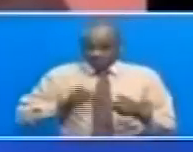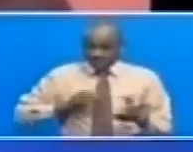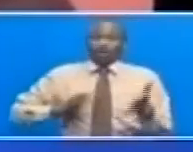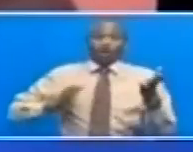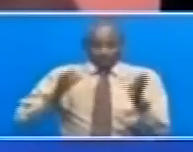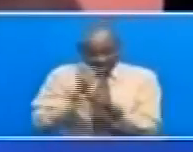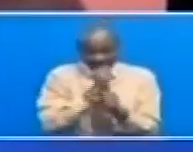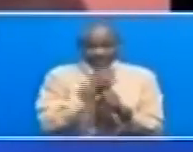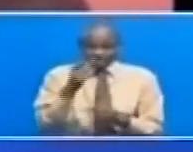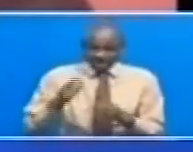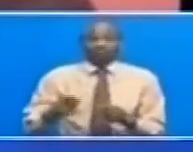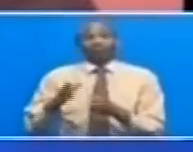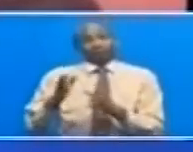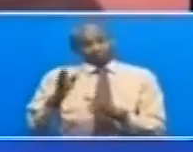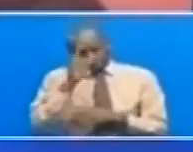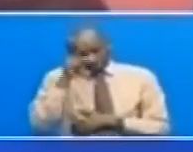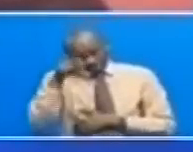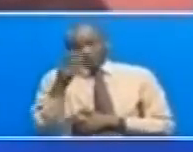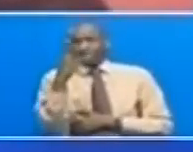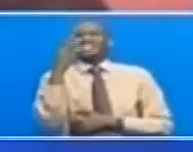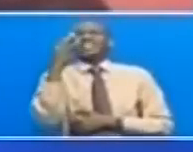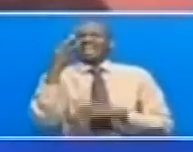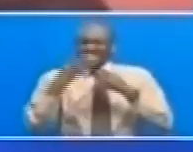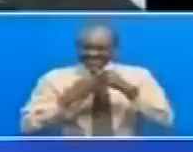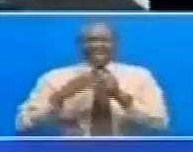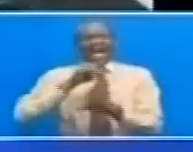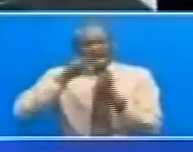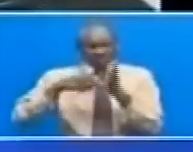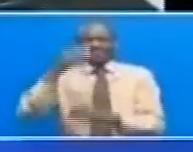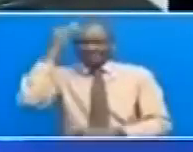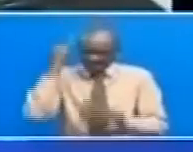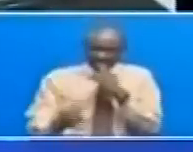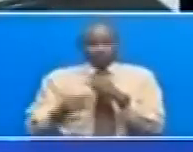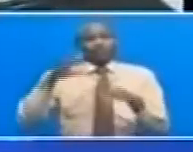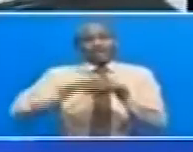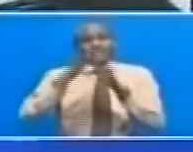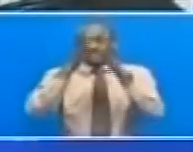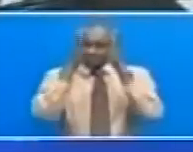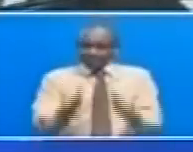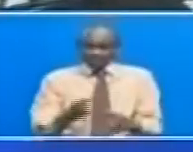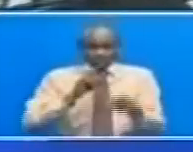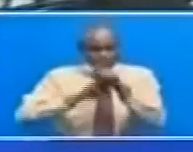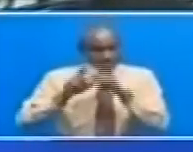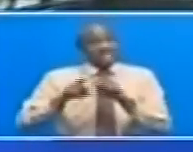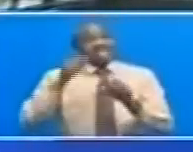have given the security agencies a 48-hour ultimatum to bring Mugo Wairimu to book,